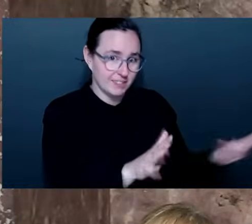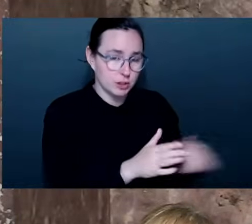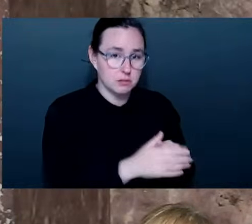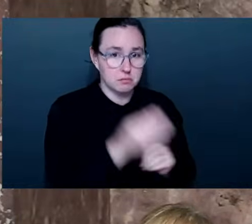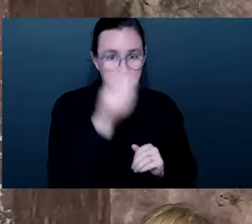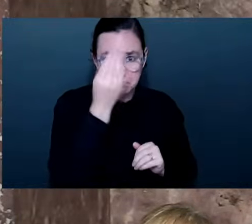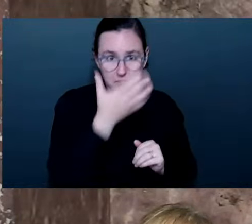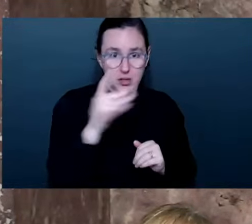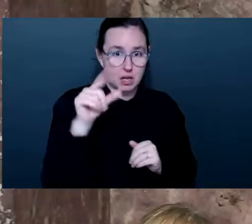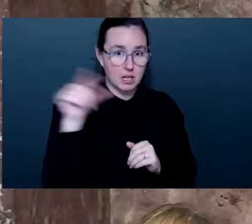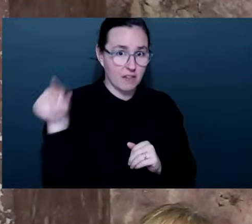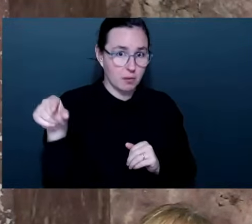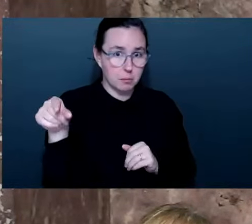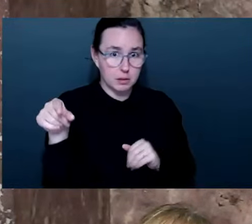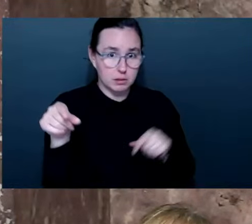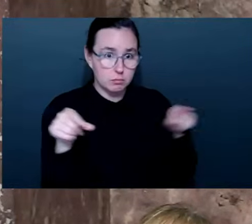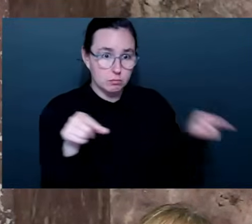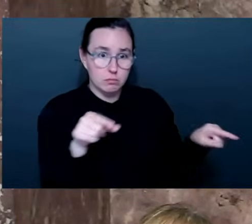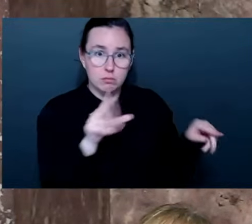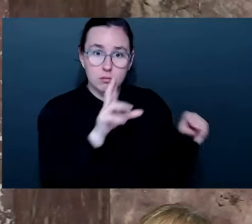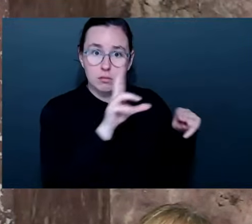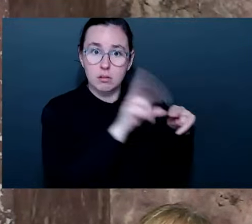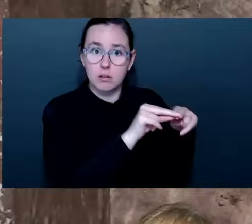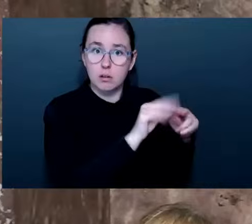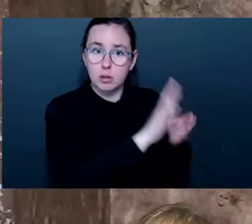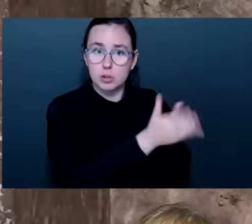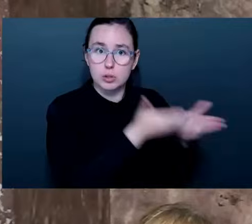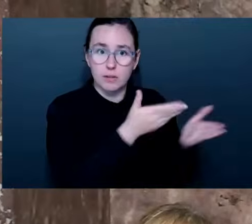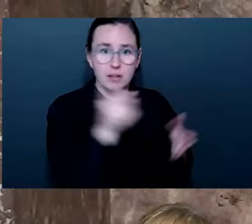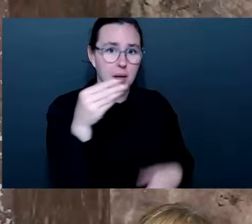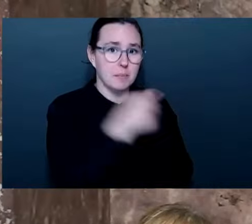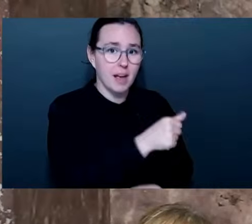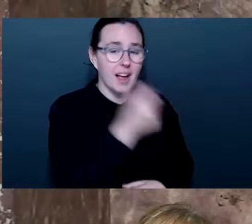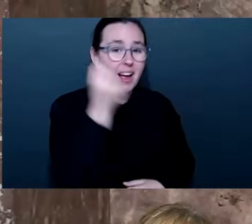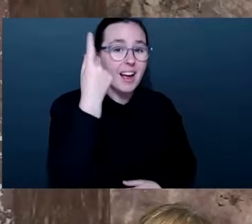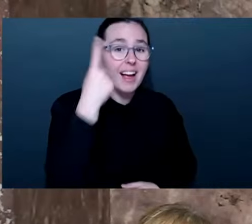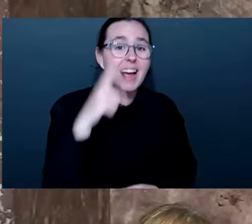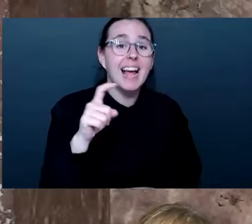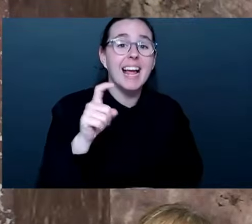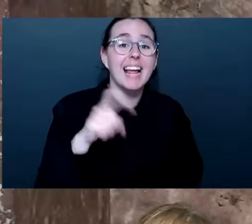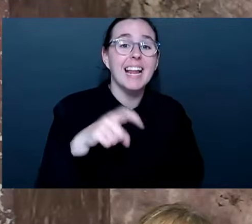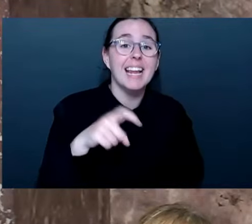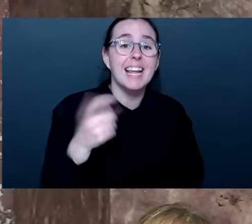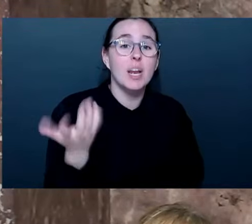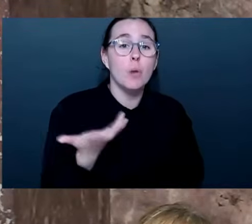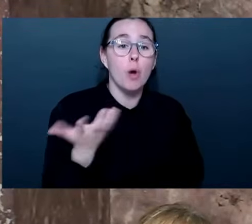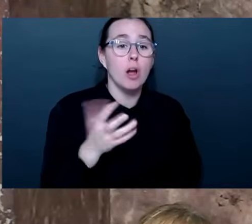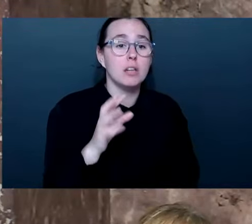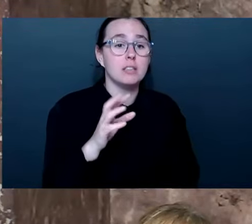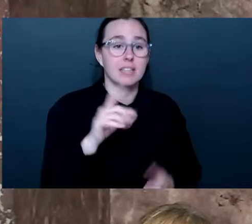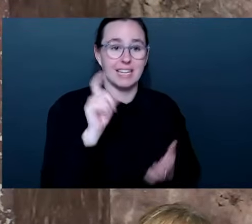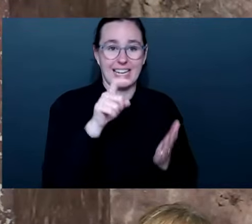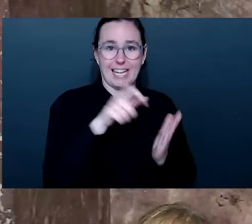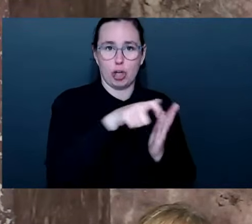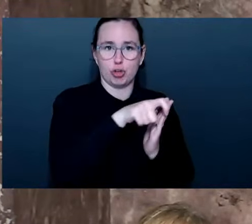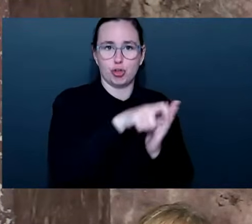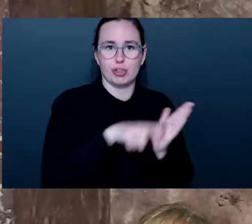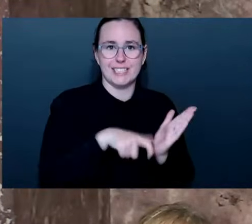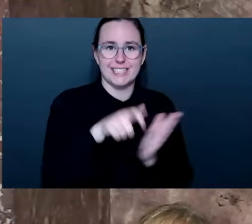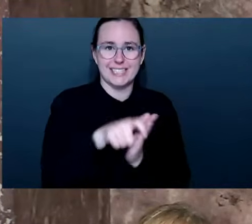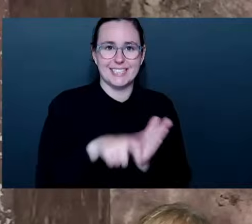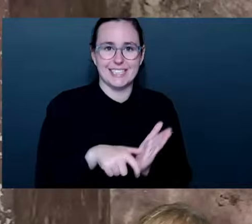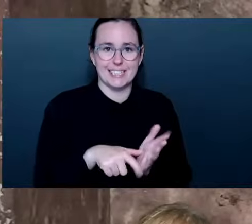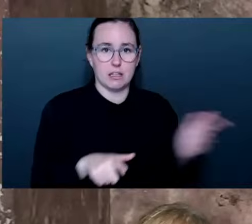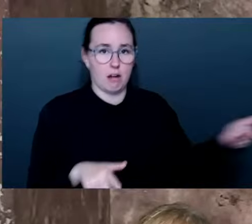the actual receipts in place. We do not pay when we receive a bill that says, oh, there's